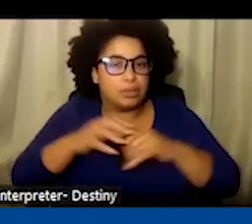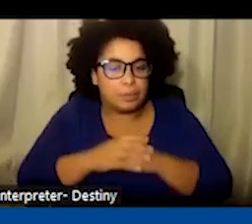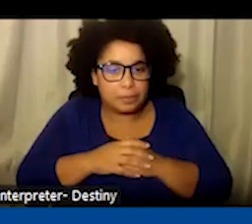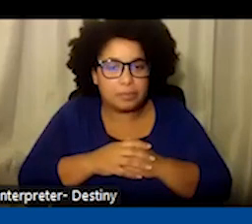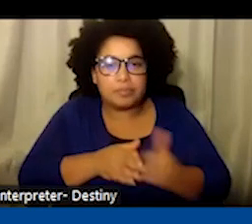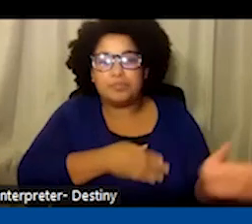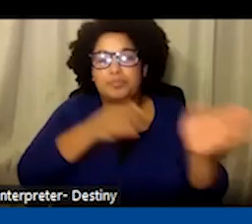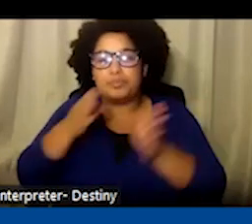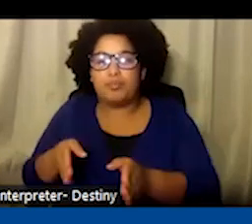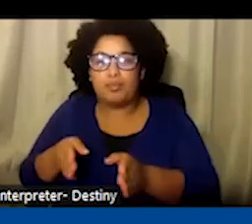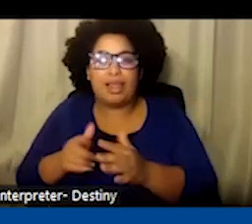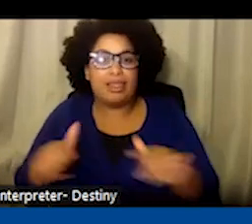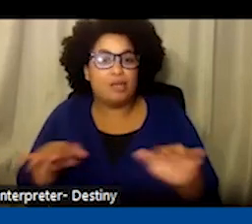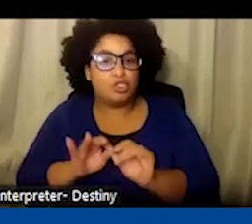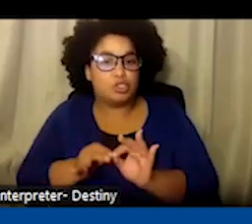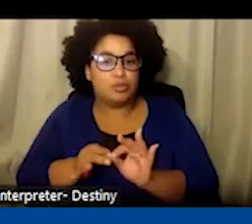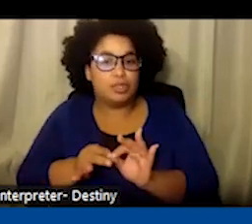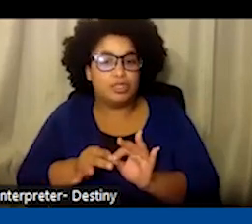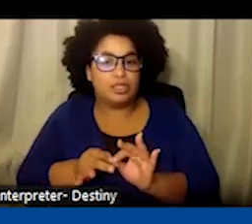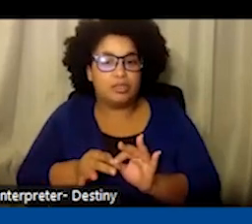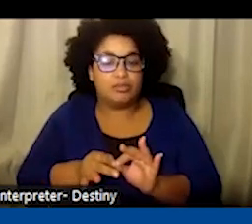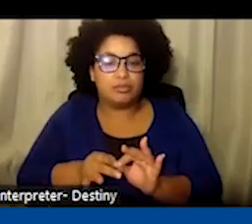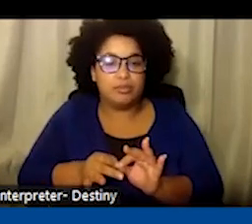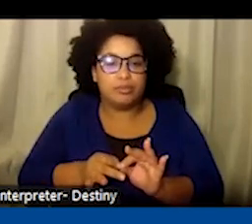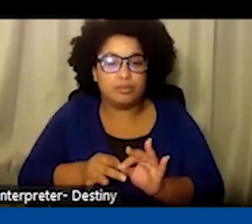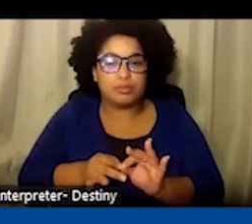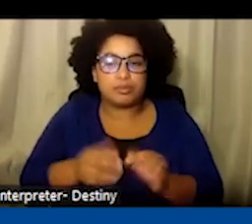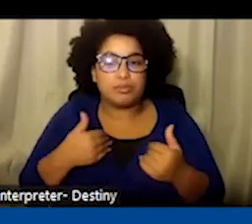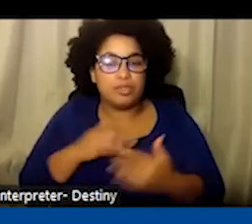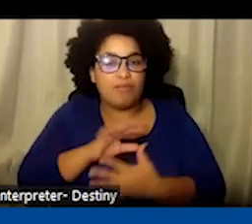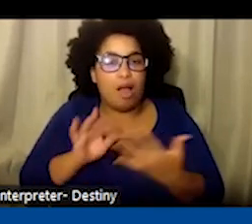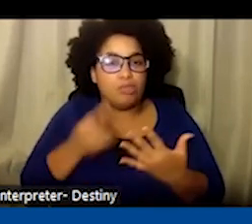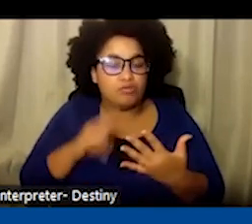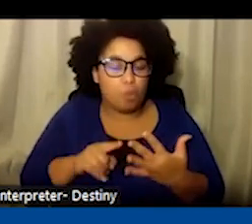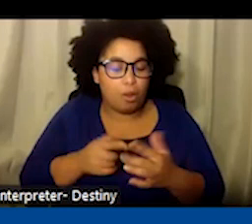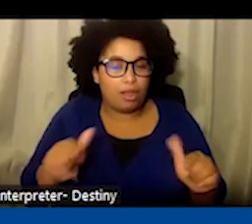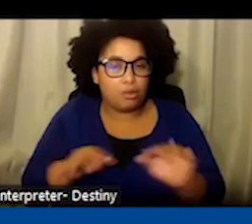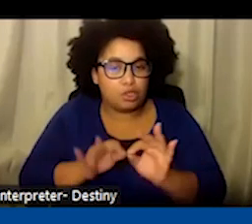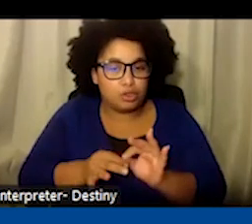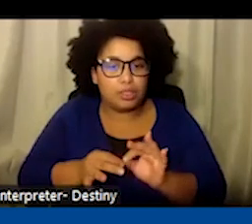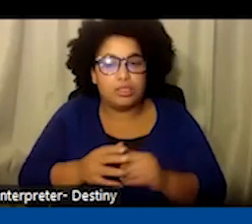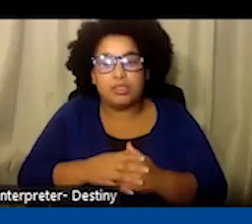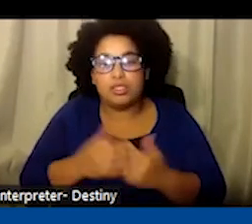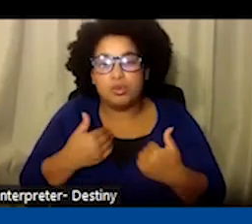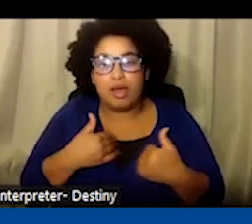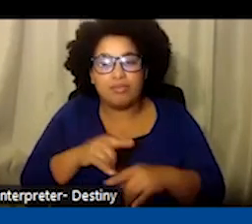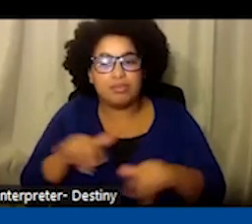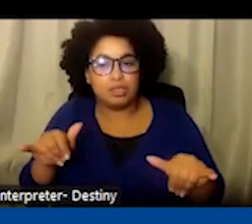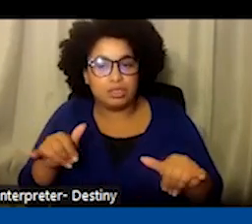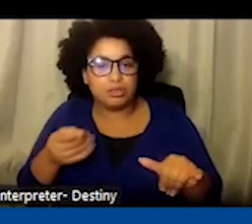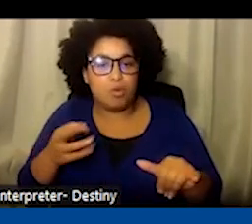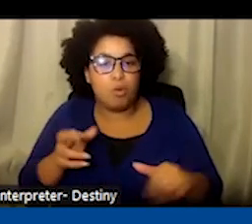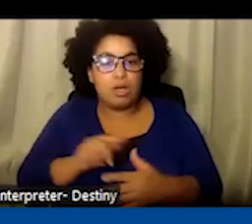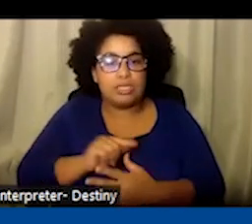Language interpretation. Now, be aware that you do have options for language interpretation. You have simultaneous or